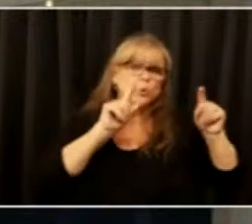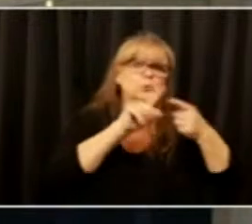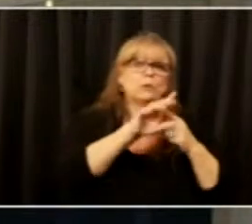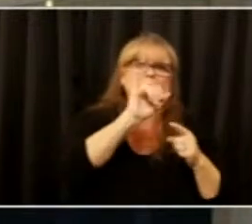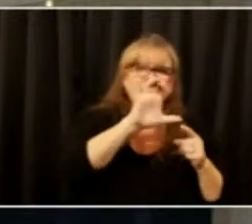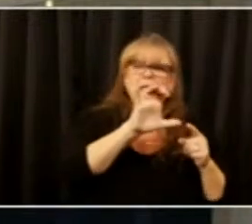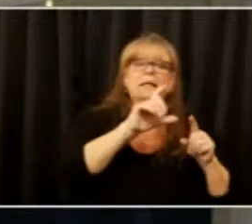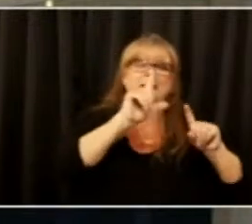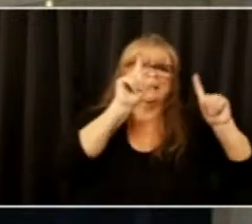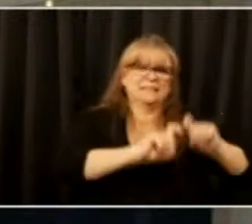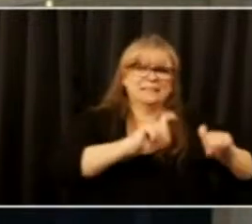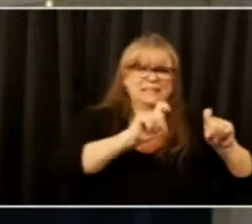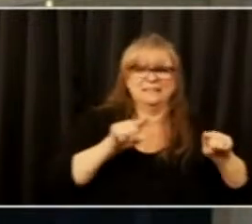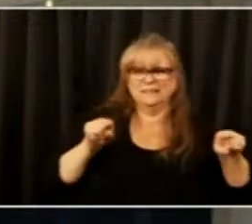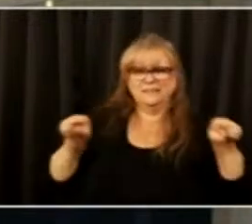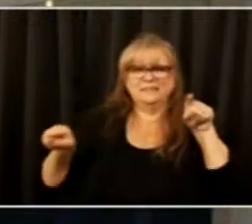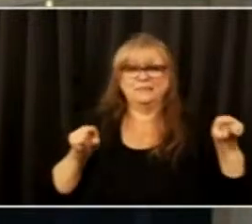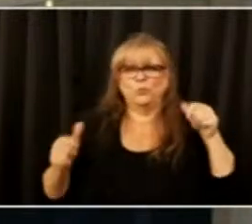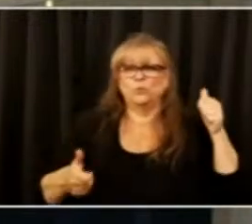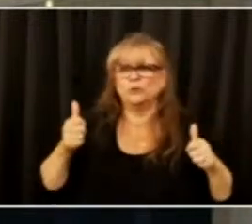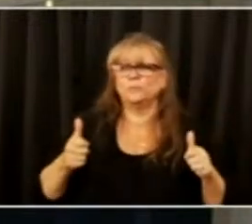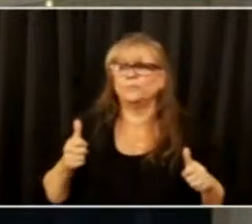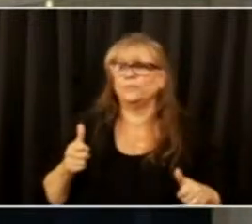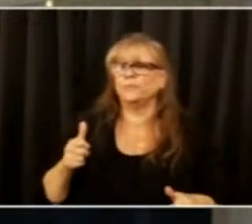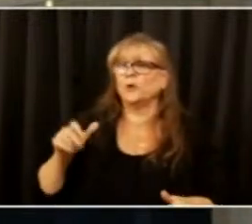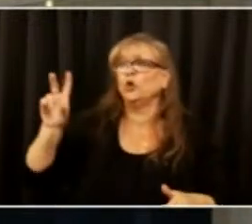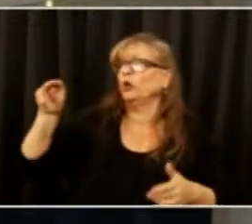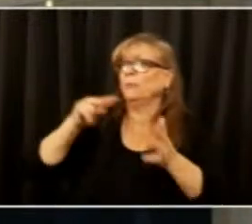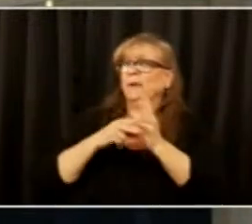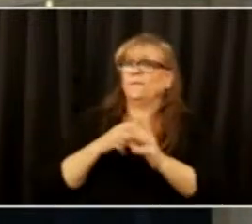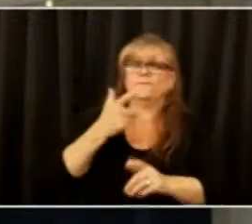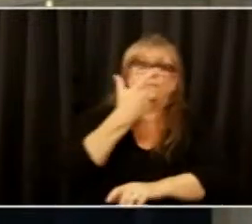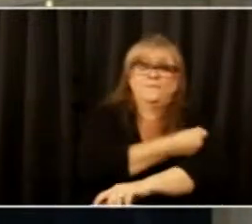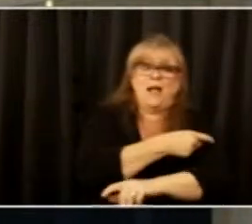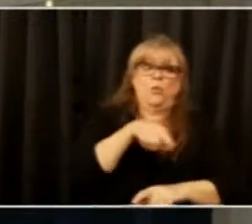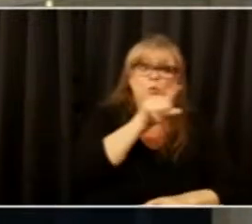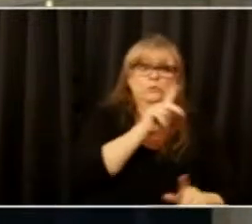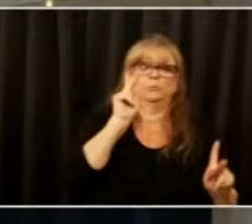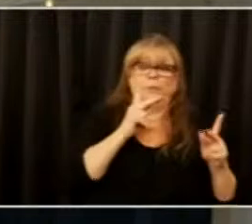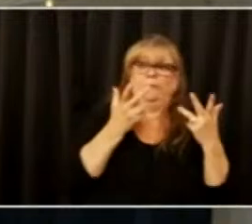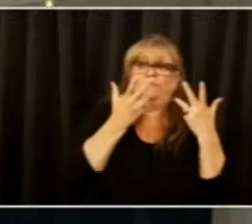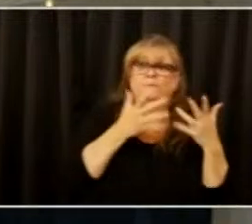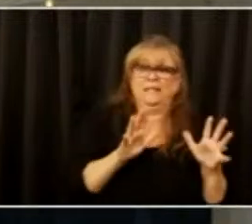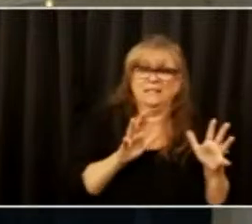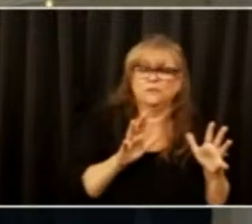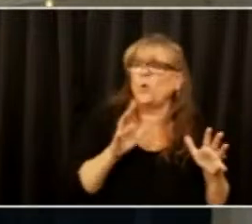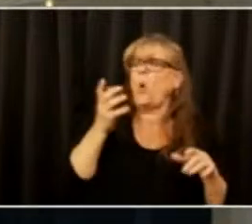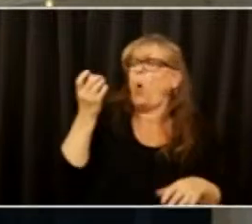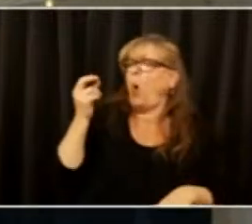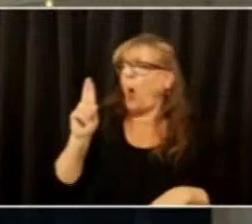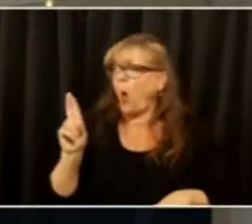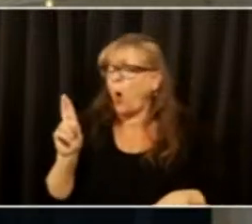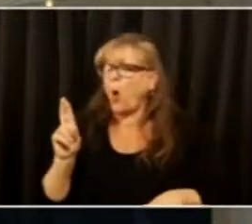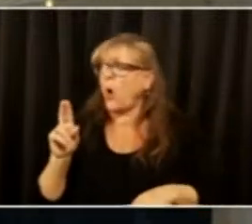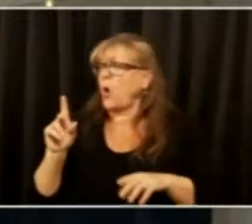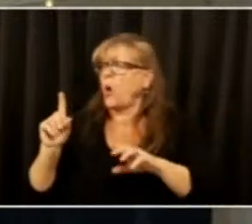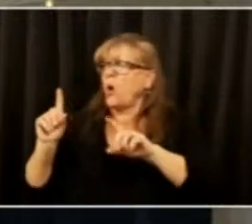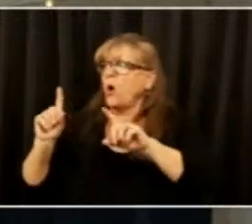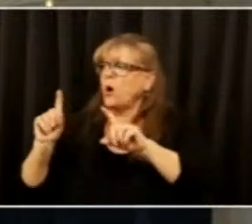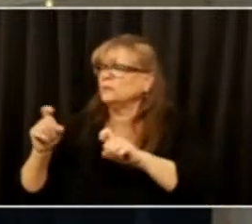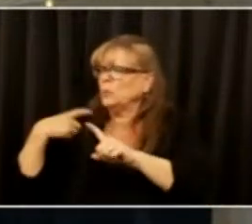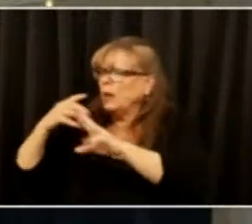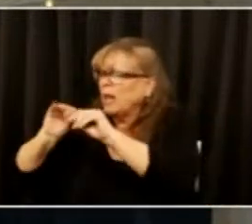for the test? If they're vaccinated, or what do you mean? If they're vaccinated or just looking to get COVID tested in general. Yeah,